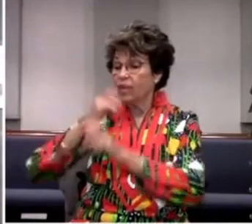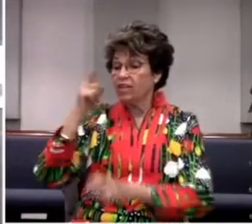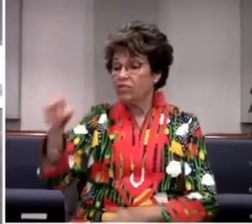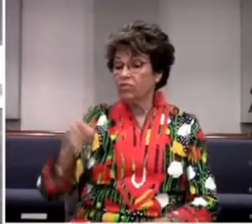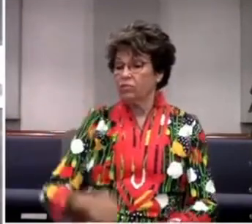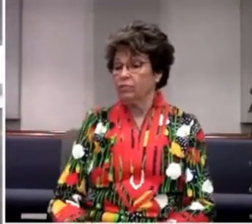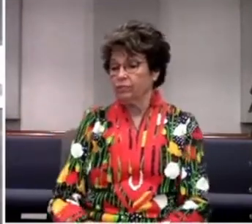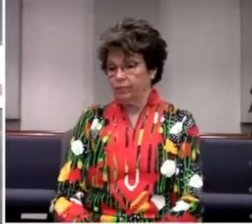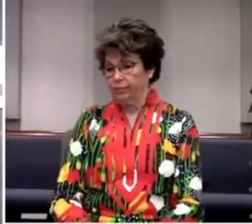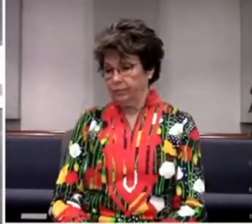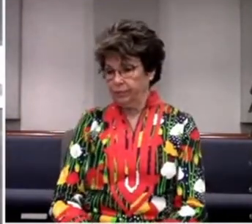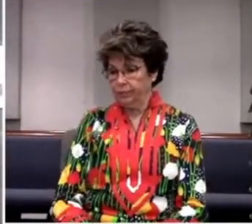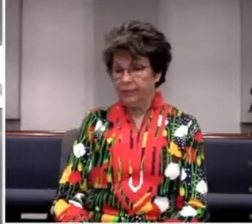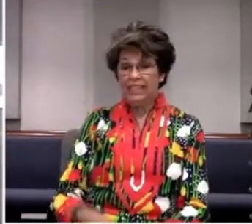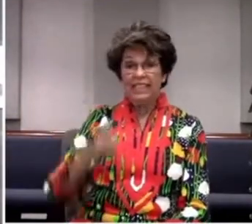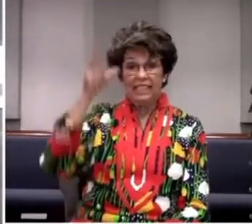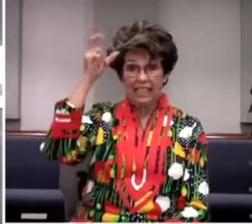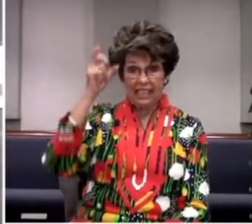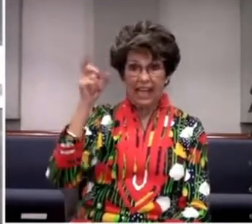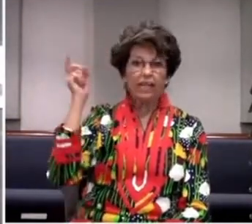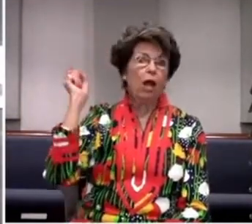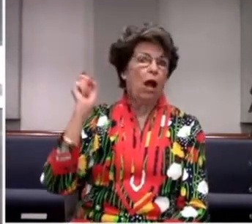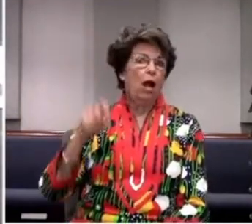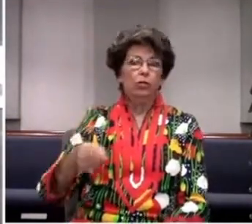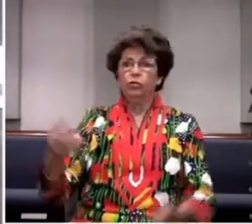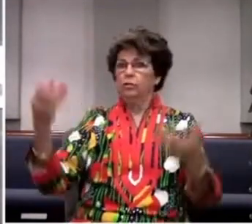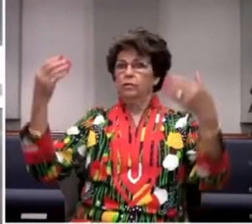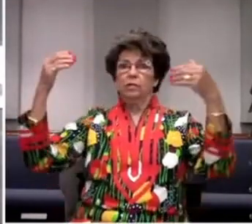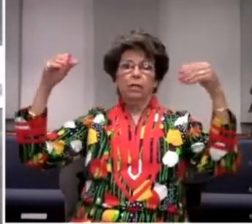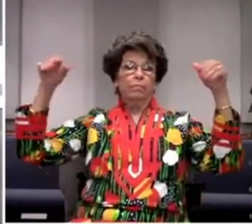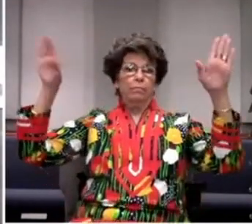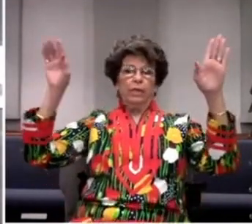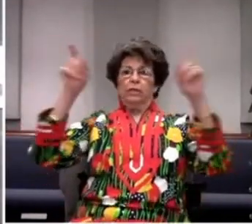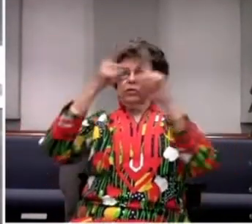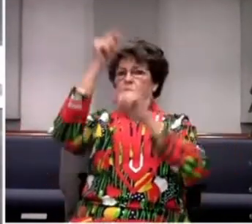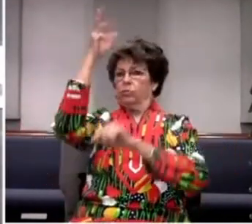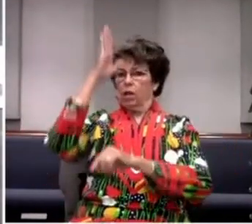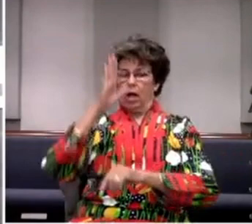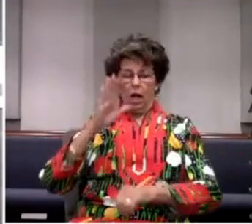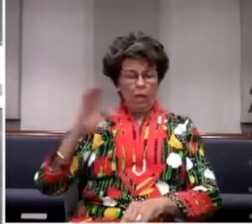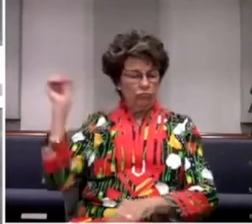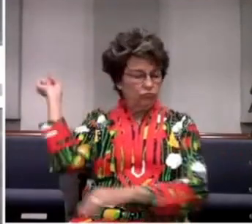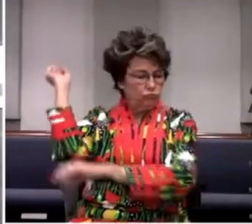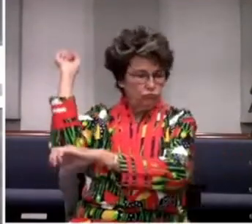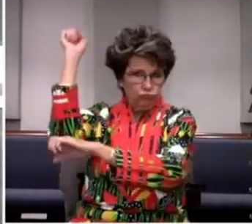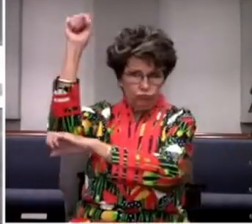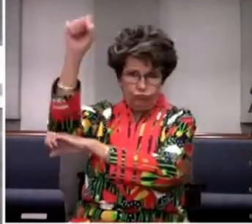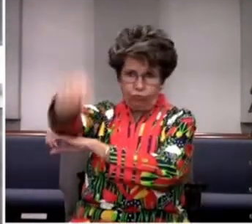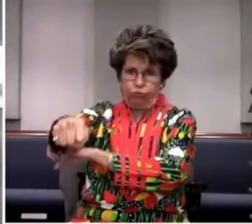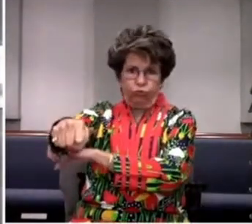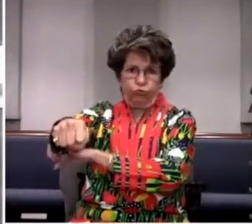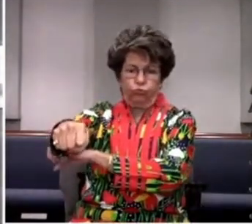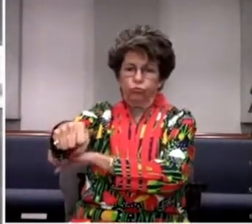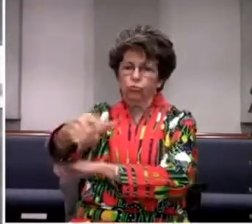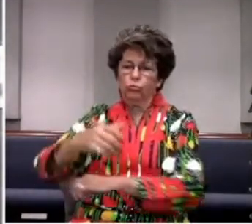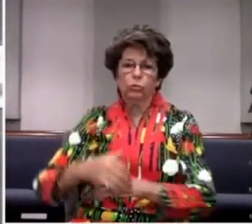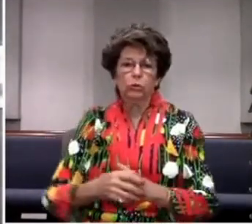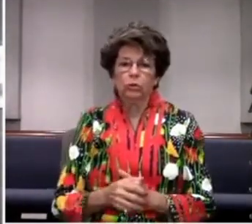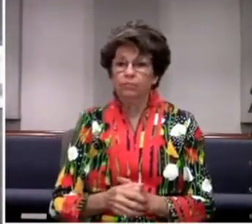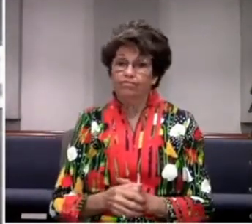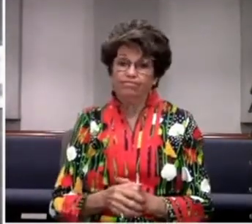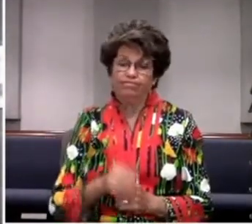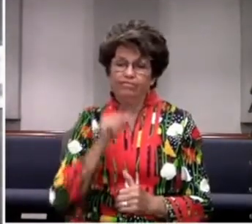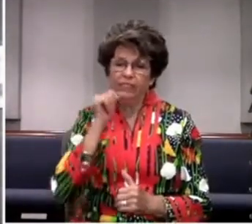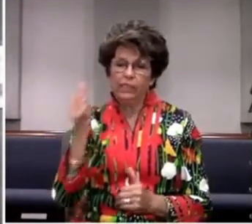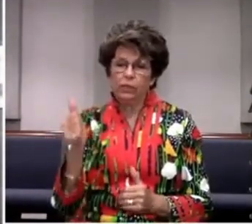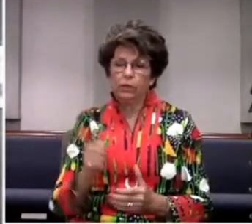brought about a submission from Satan to God. That's why I said when humanity realized that